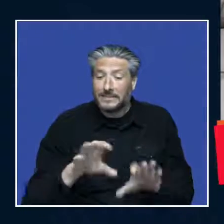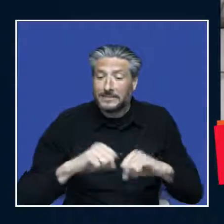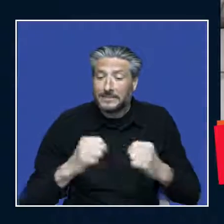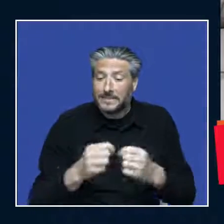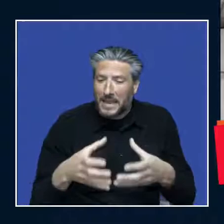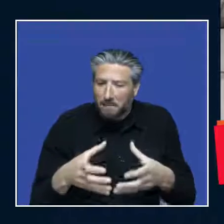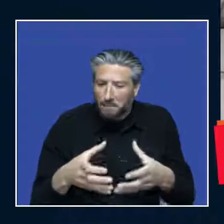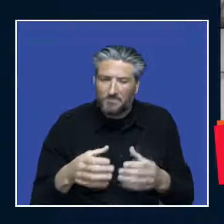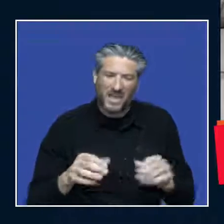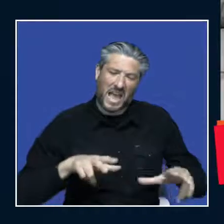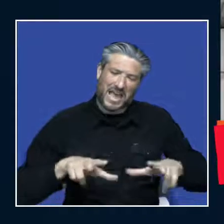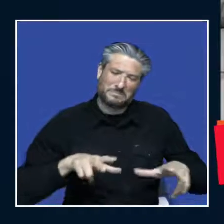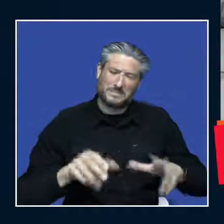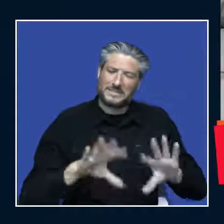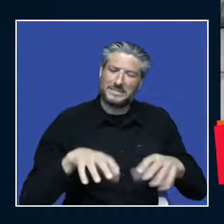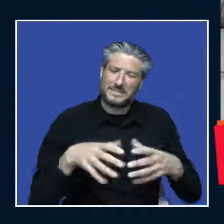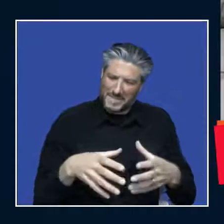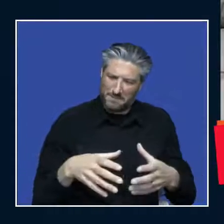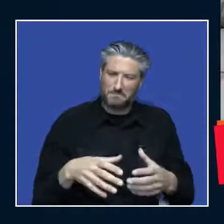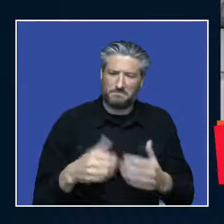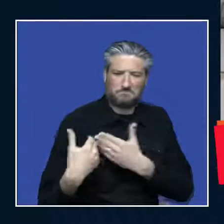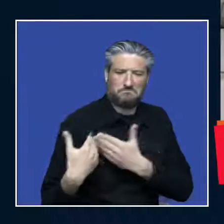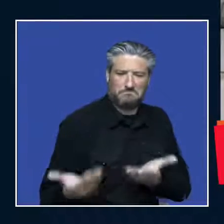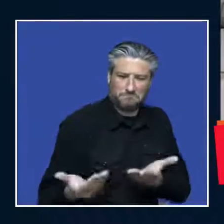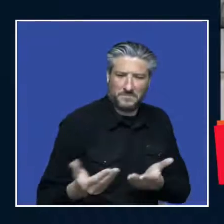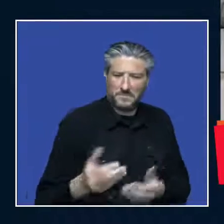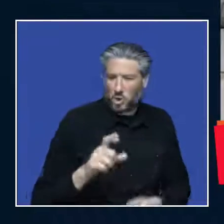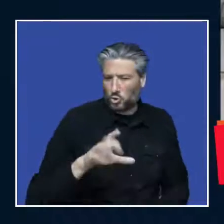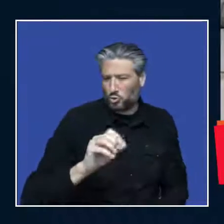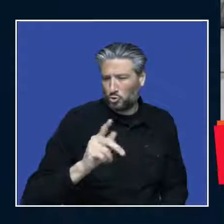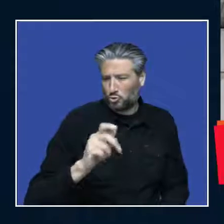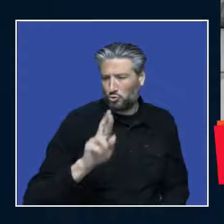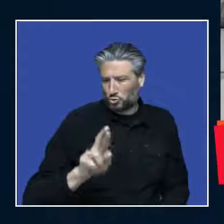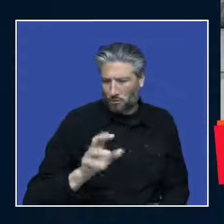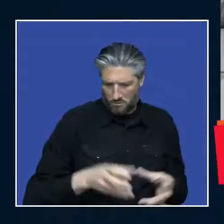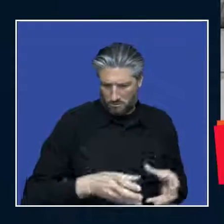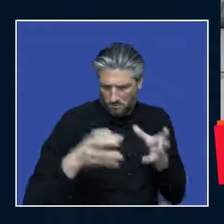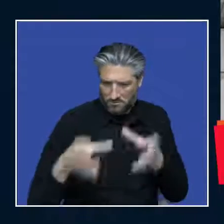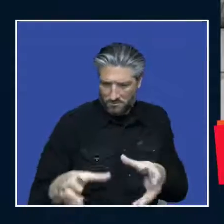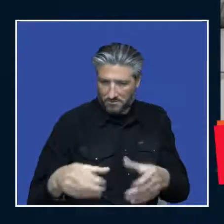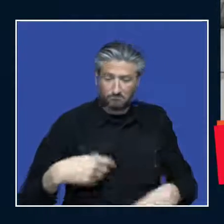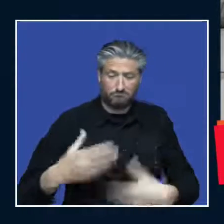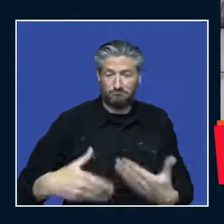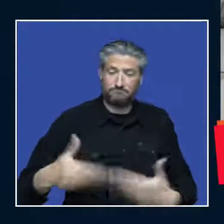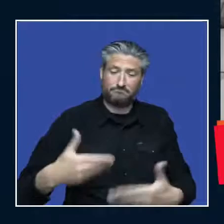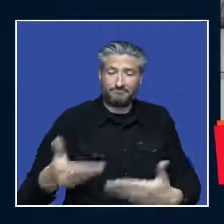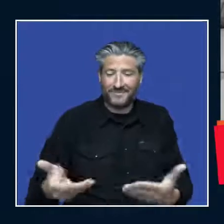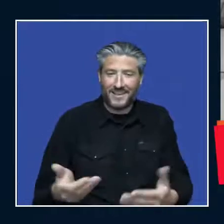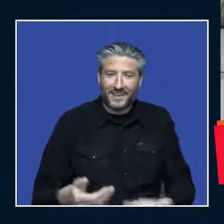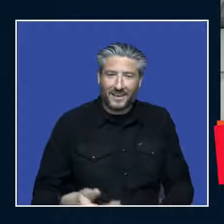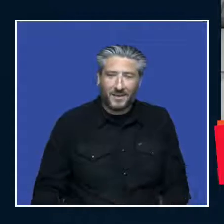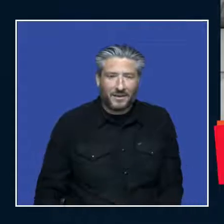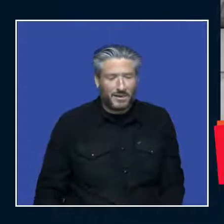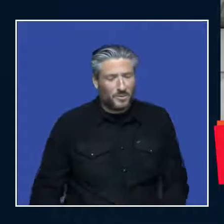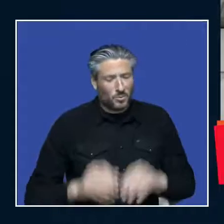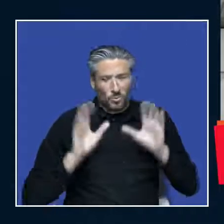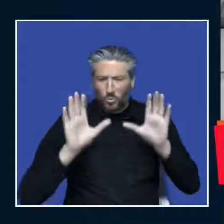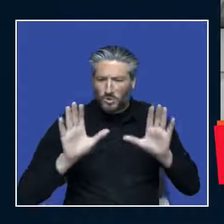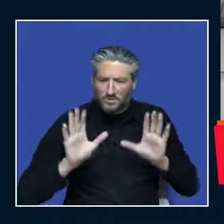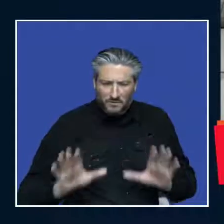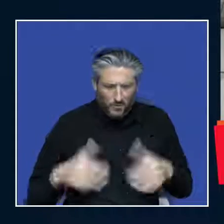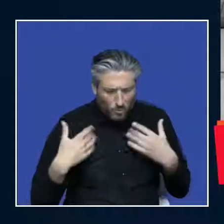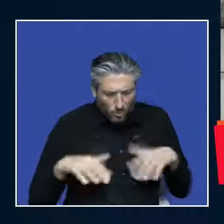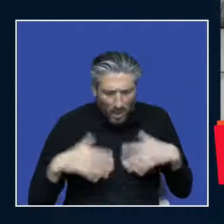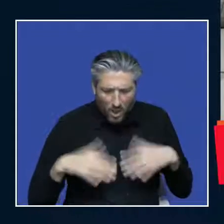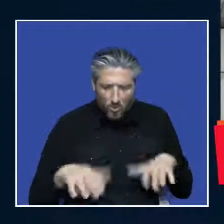with the Docker images then. It's wonderful. I actually have never even seen the inside of a Docker file